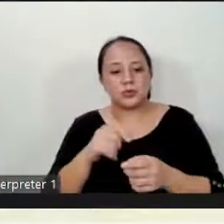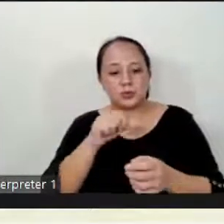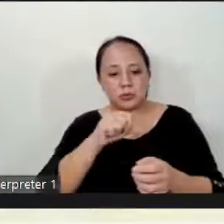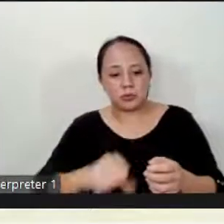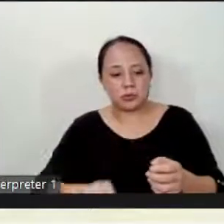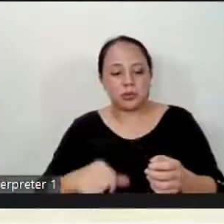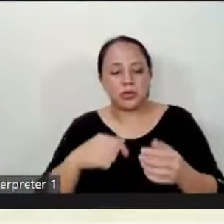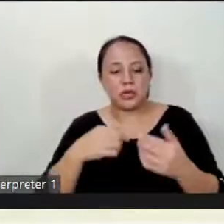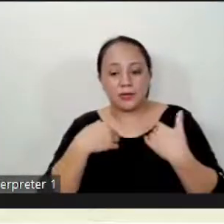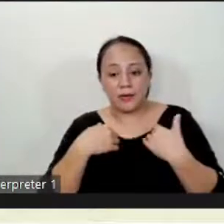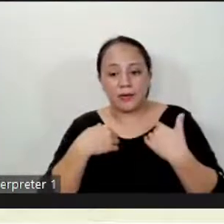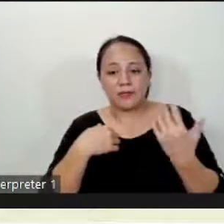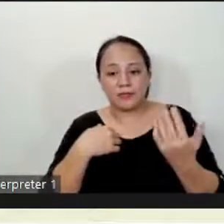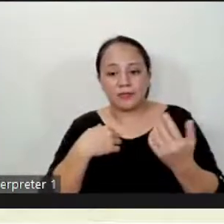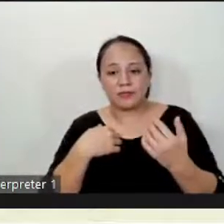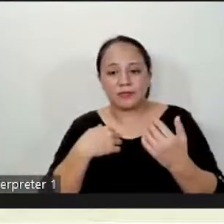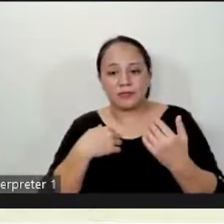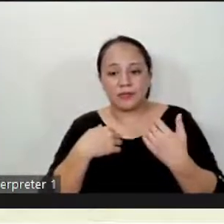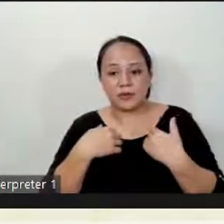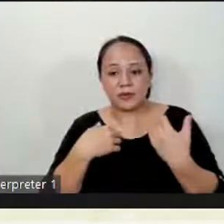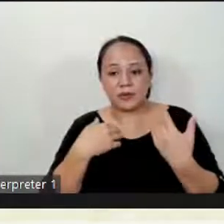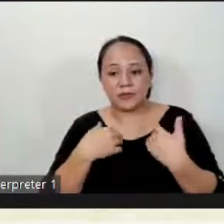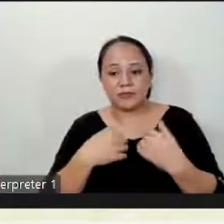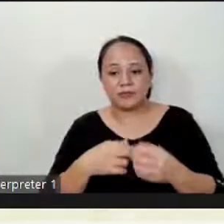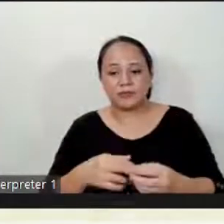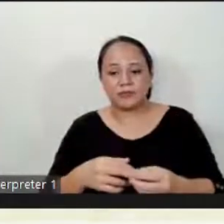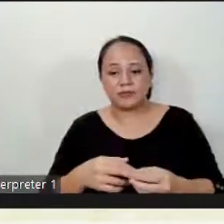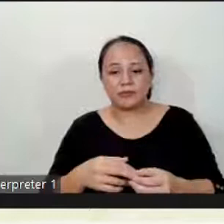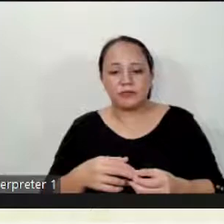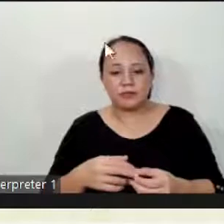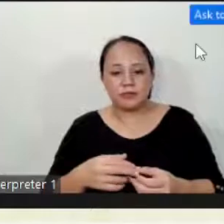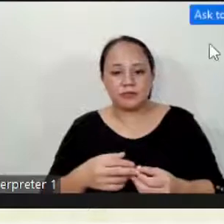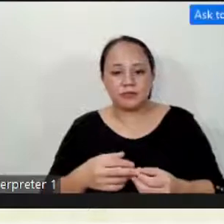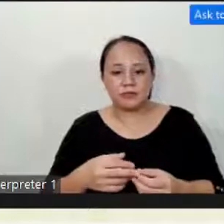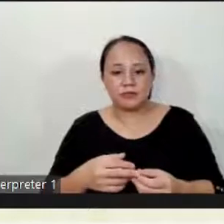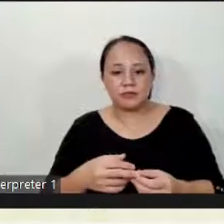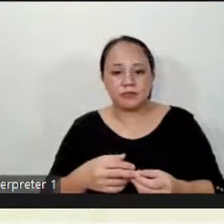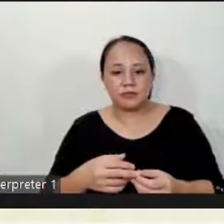there's an eligible surgeon there for